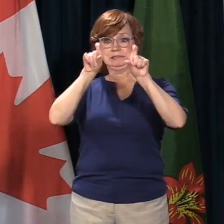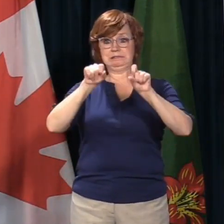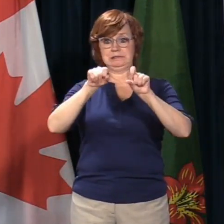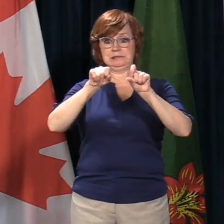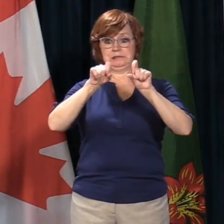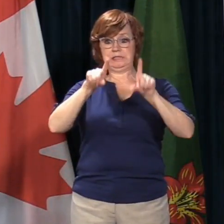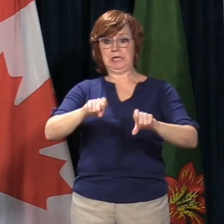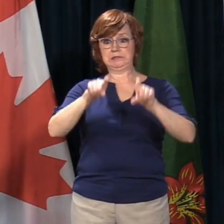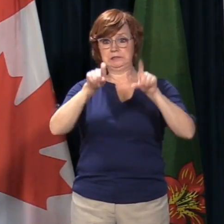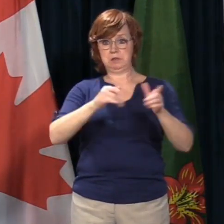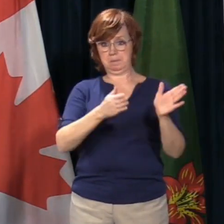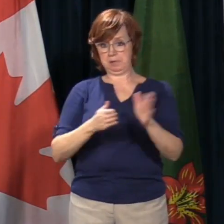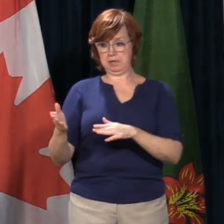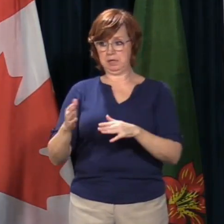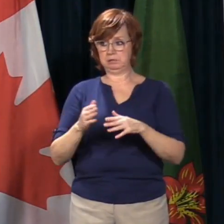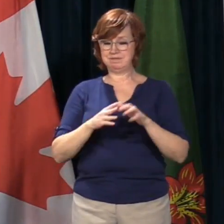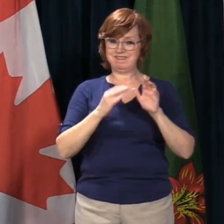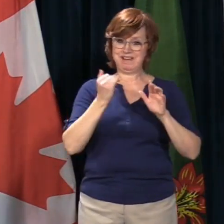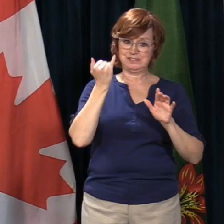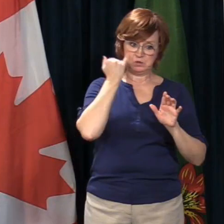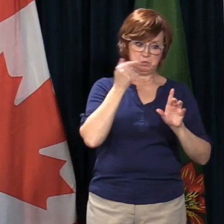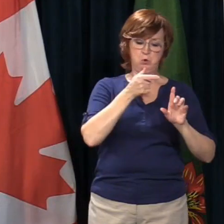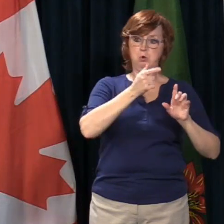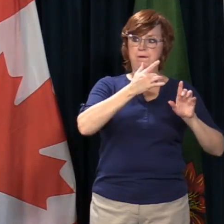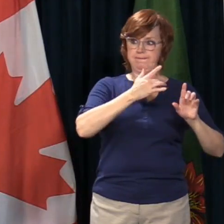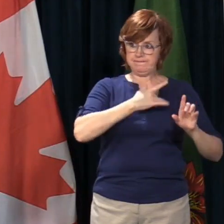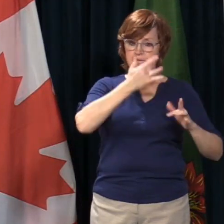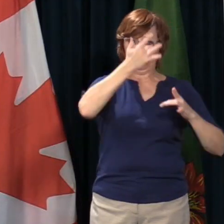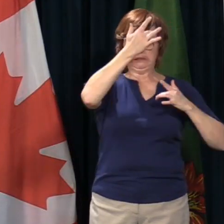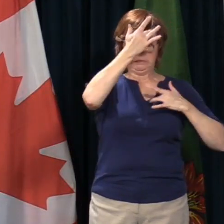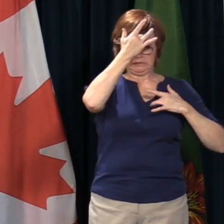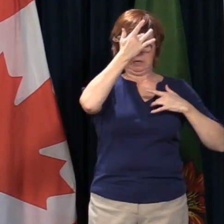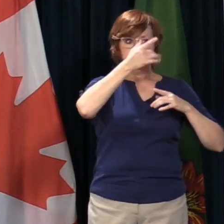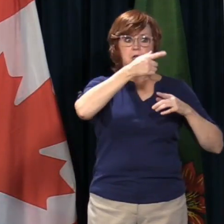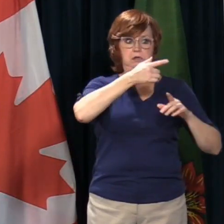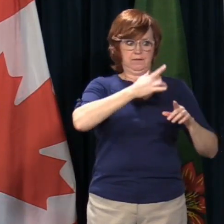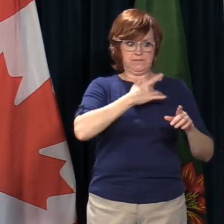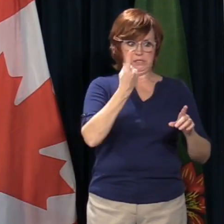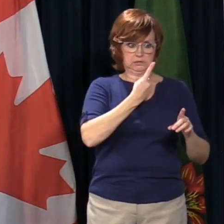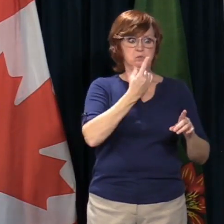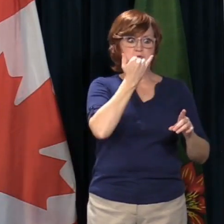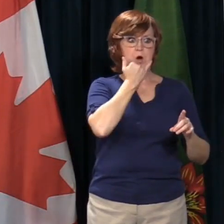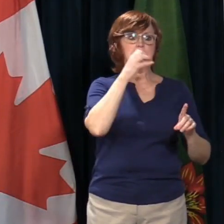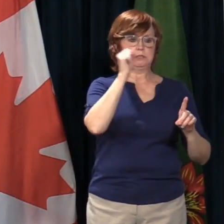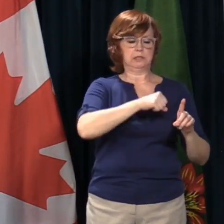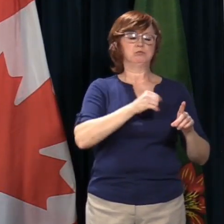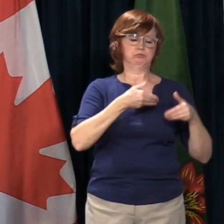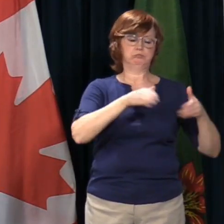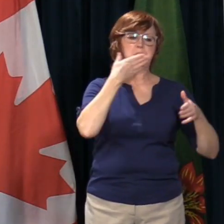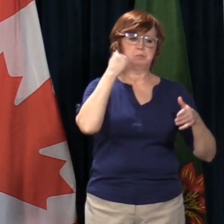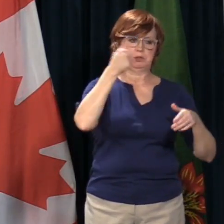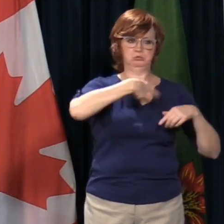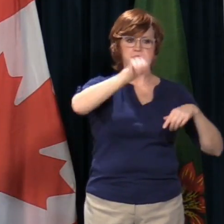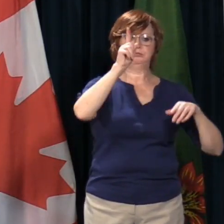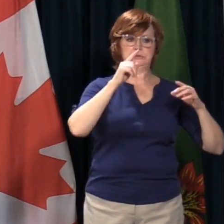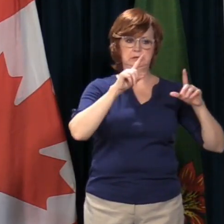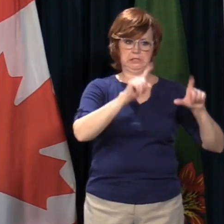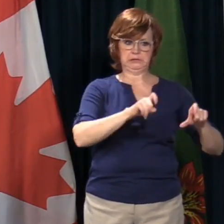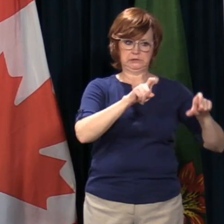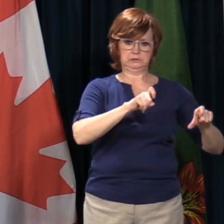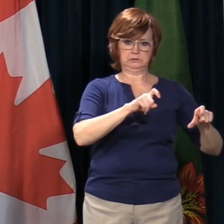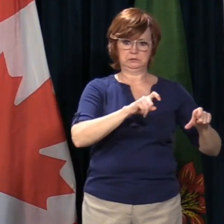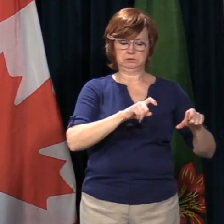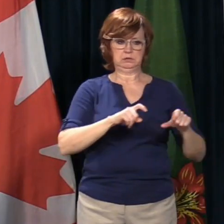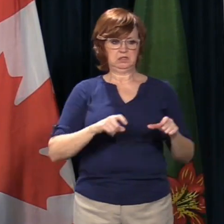strategy has focused on symptomatic people, and we opened up our criteria to virtually anybody with a single symptom